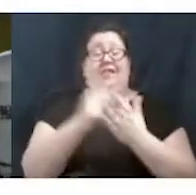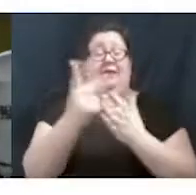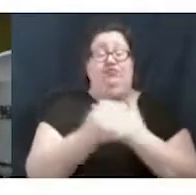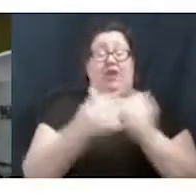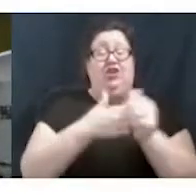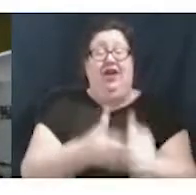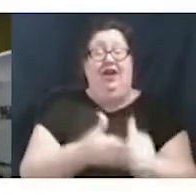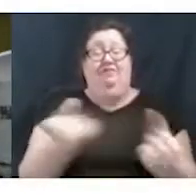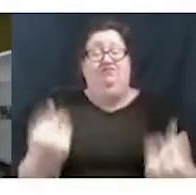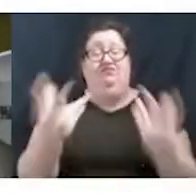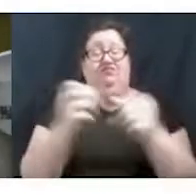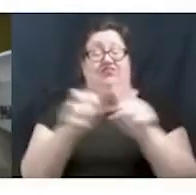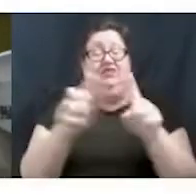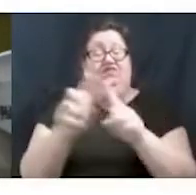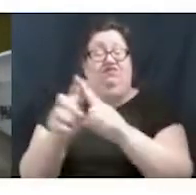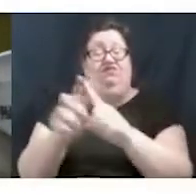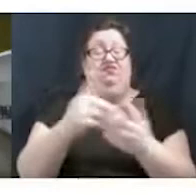different projects.